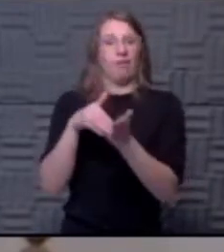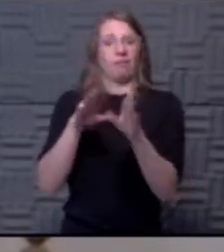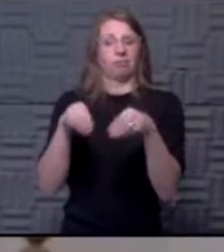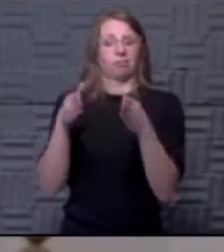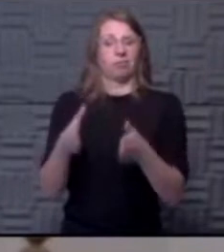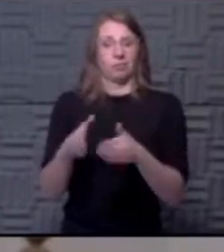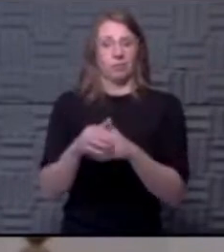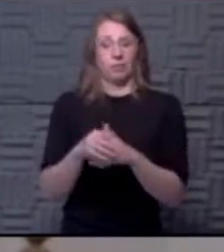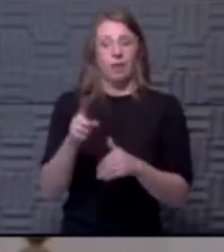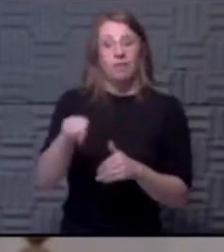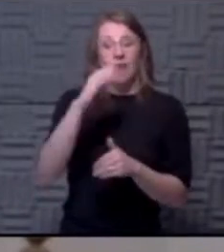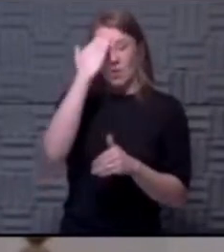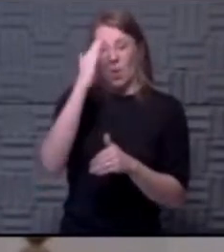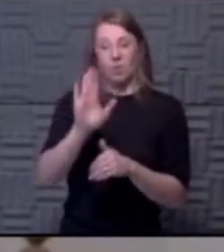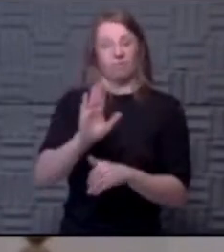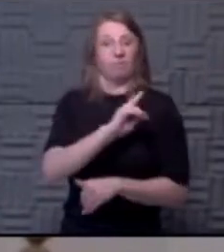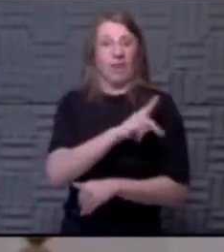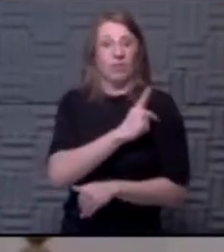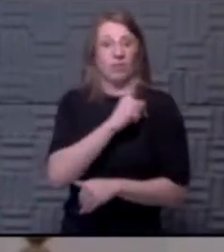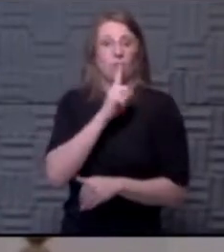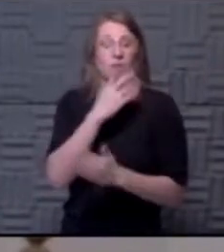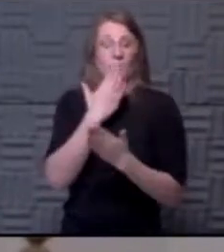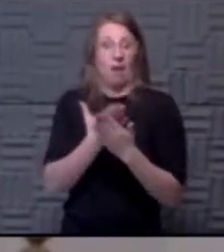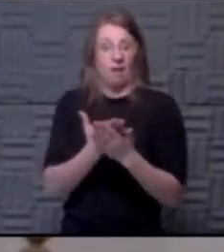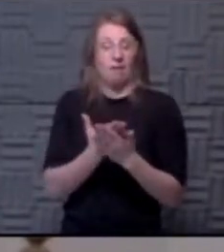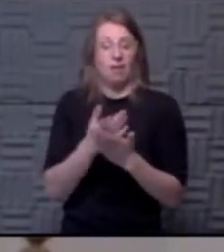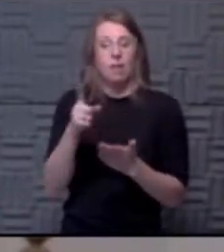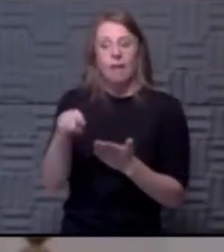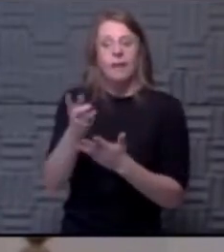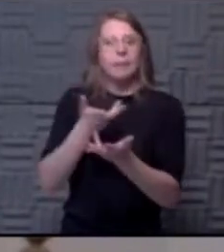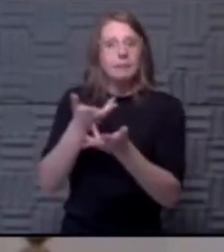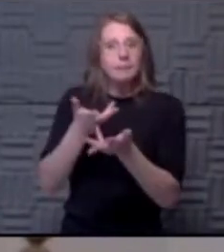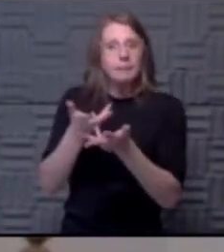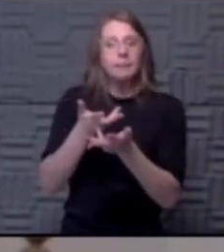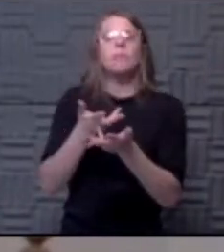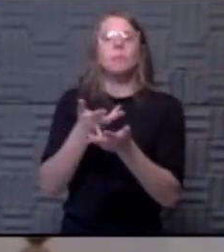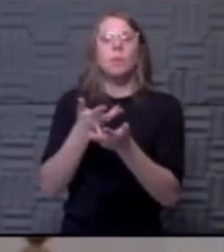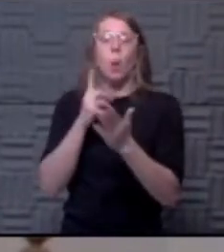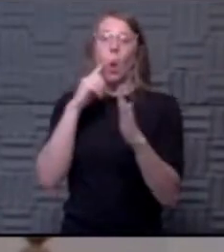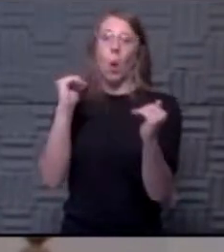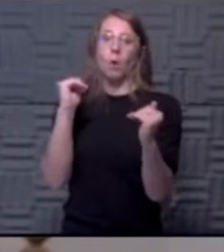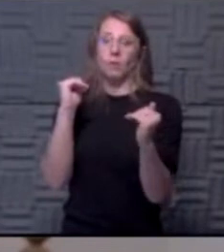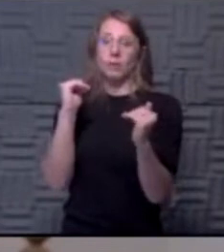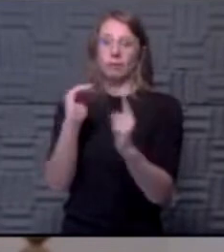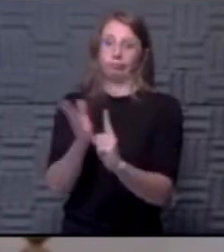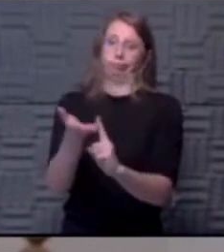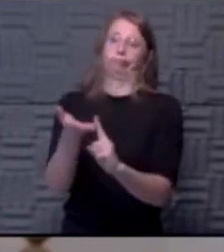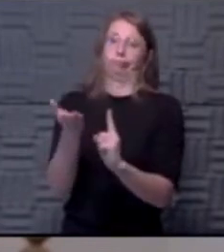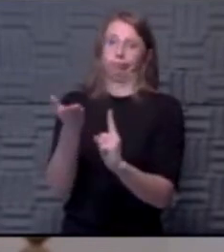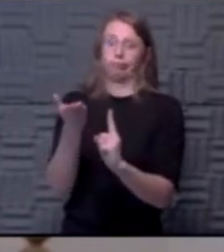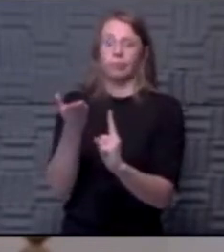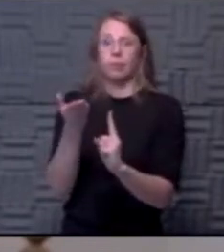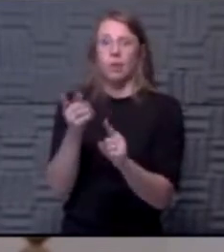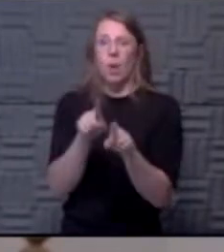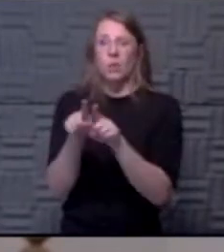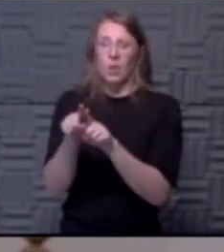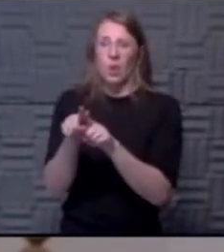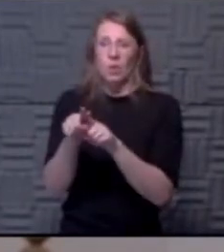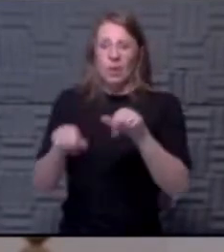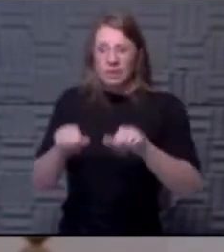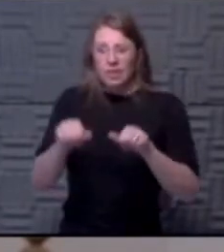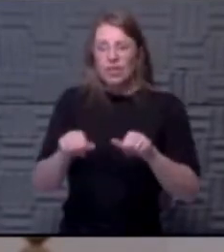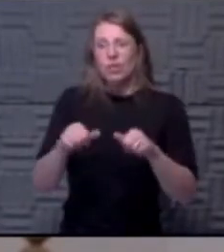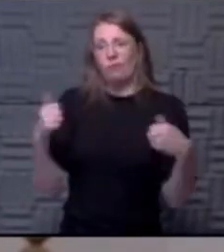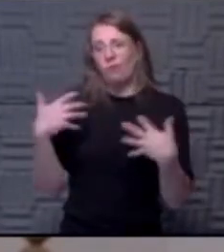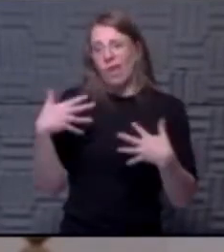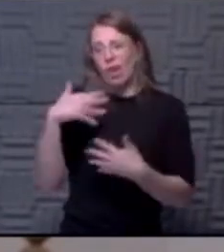the people really well, and are going to be the ones to talk with them and to hopefully defuse hesitations and fear. So I